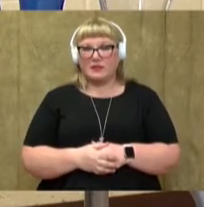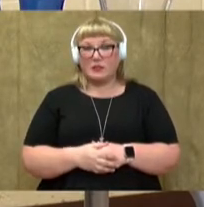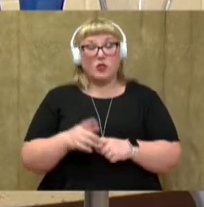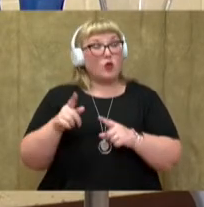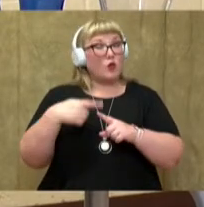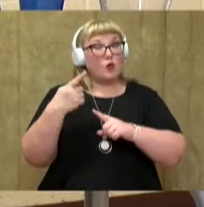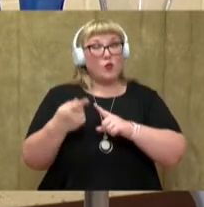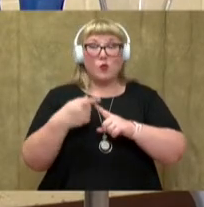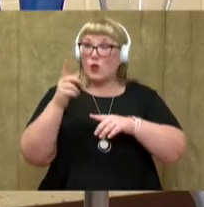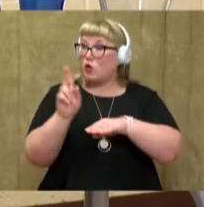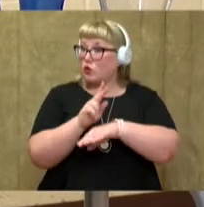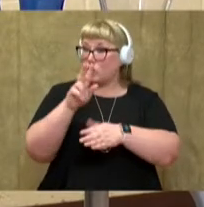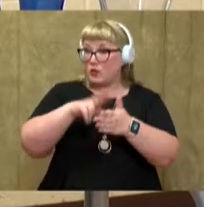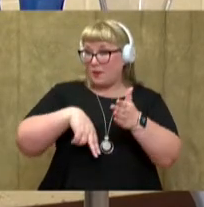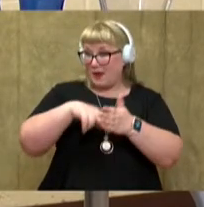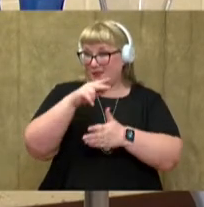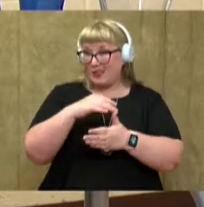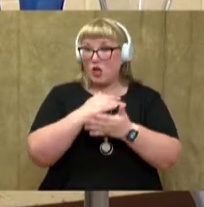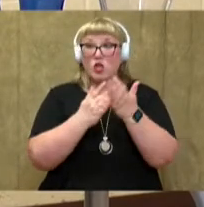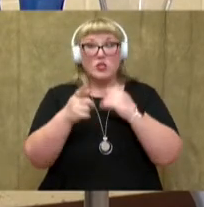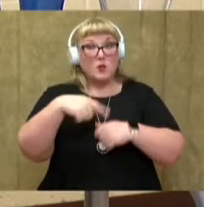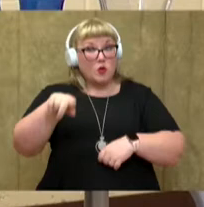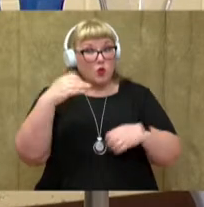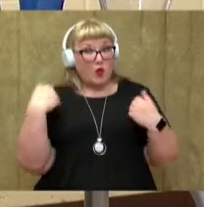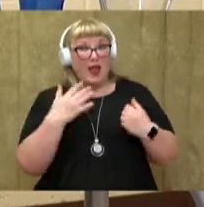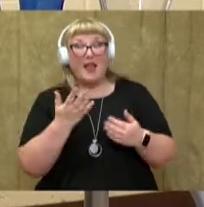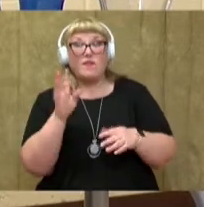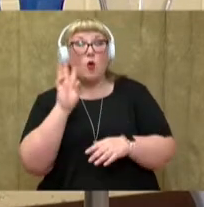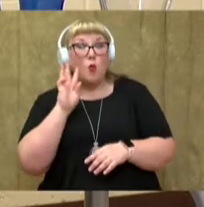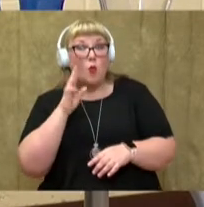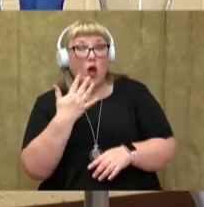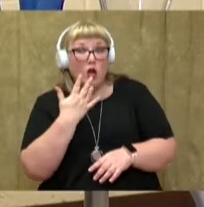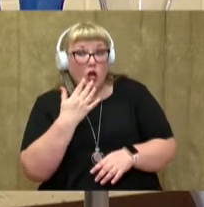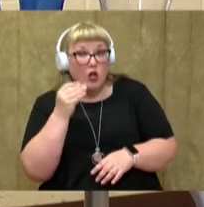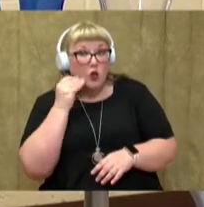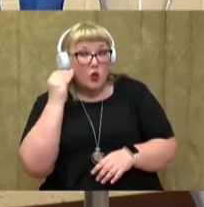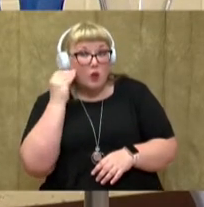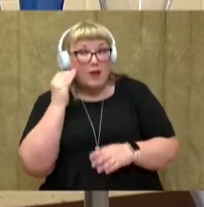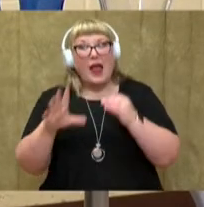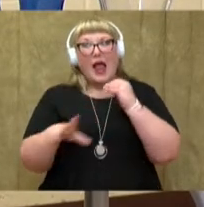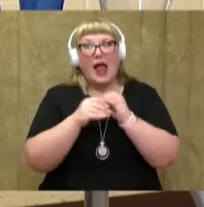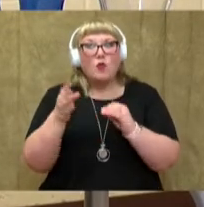when you are using paint, some of you have watercolors at home, remember to add water.